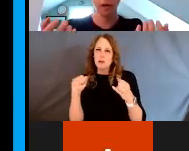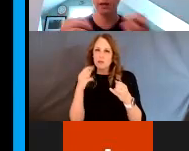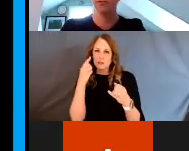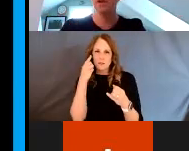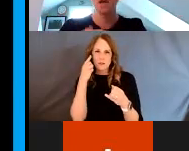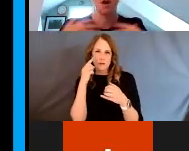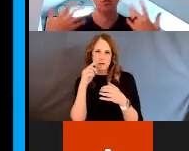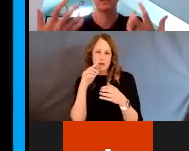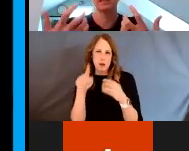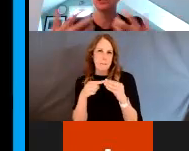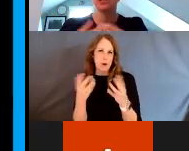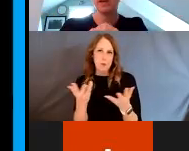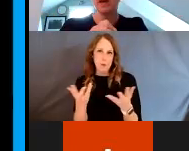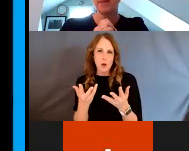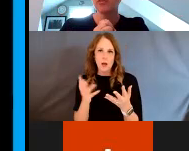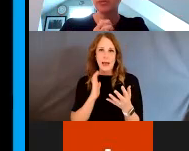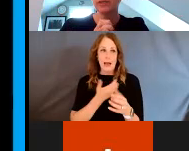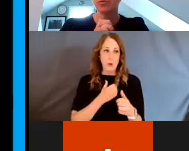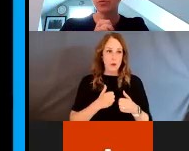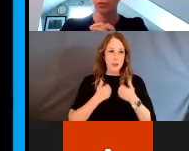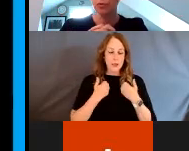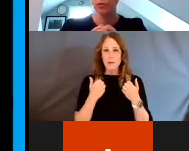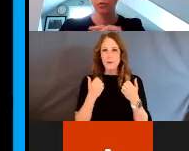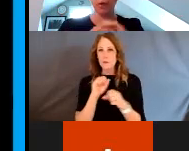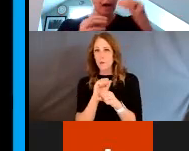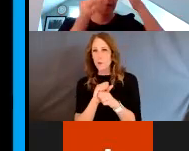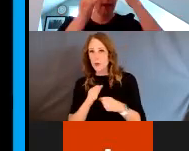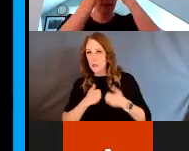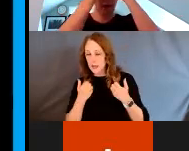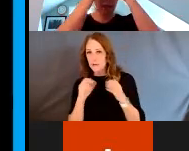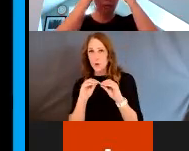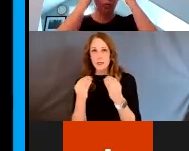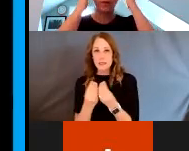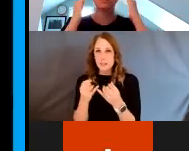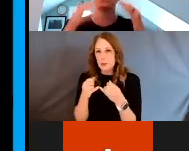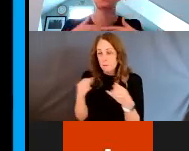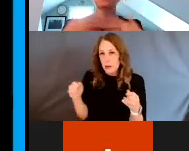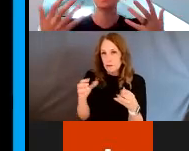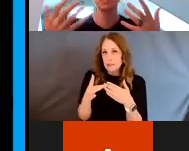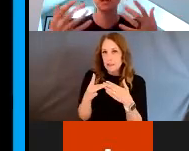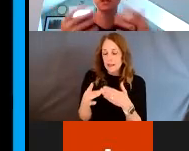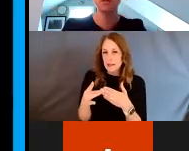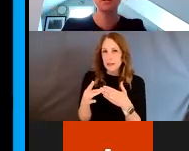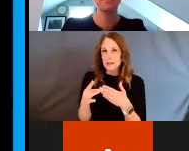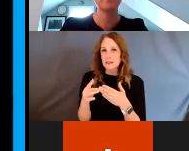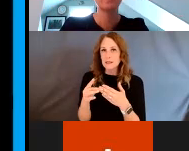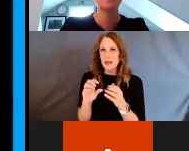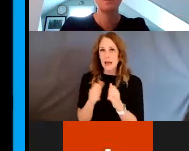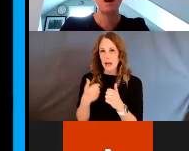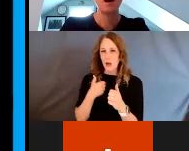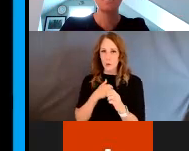our work life? Our organizations may have boundaries or rules or guidelines around certain ways that we conduct